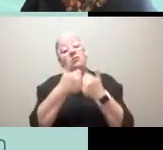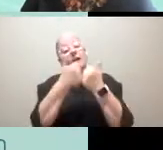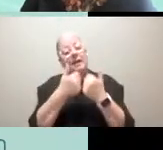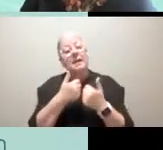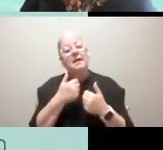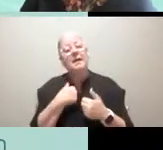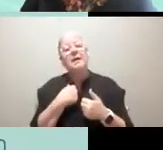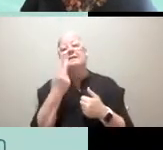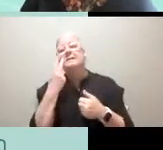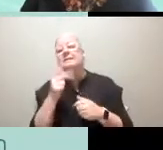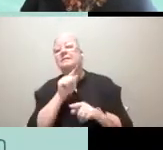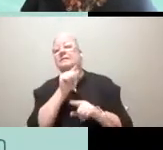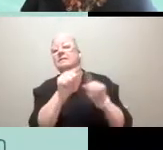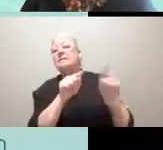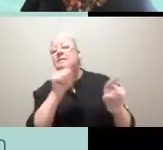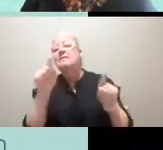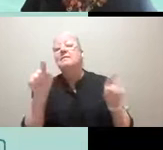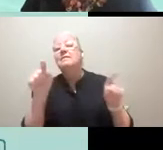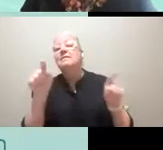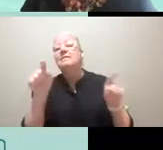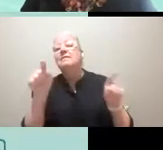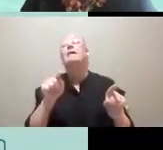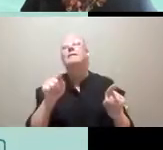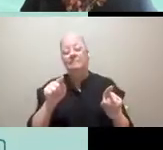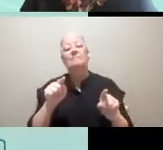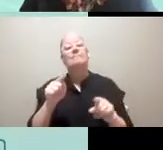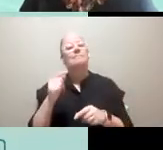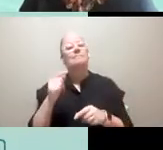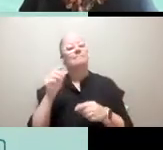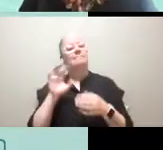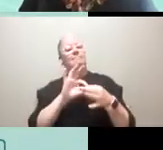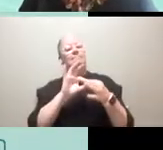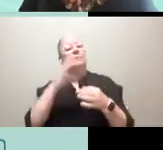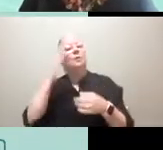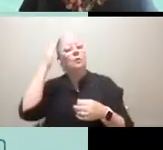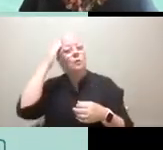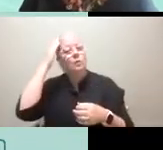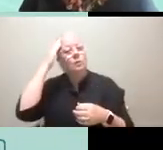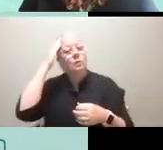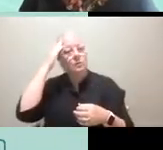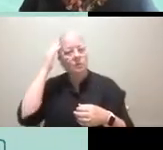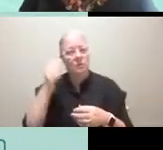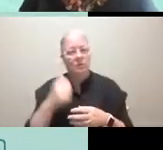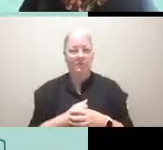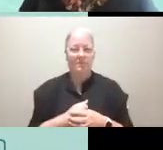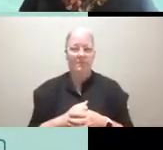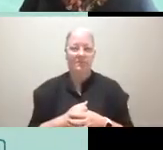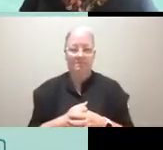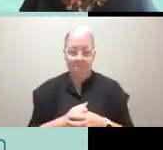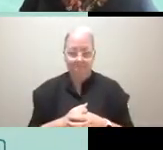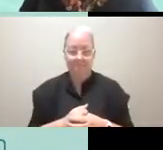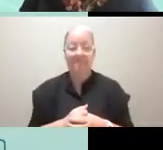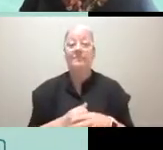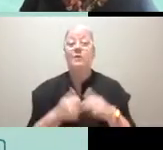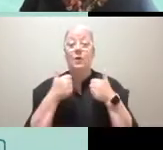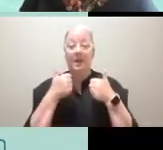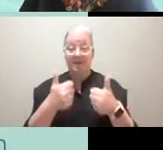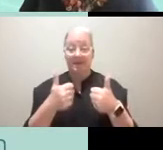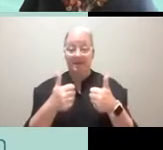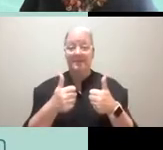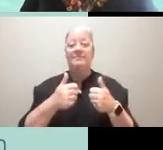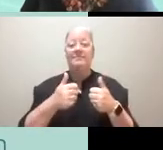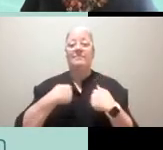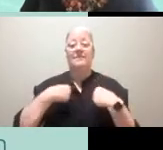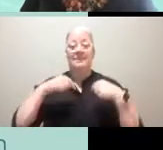listeners can identify with. And with that, I will now turn over to